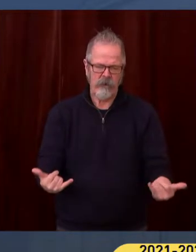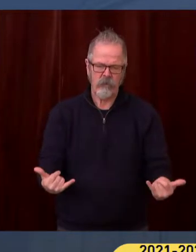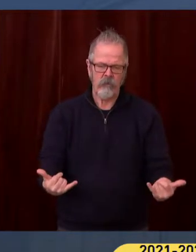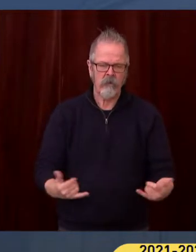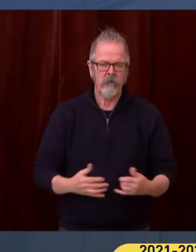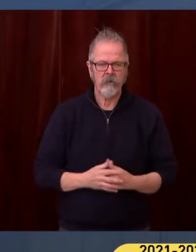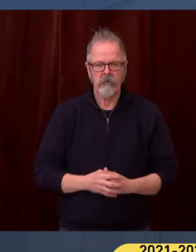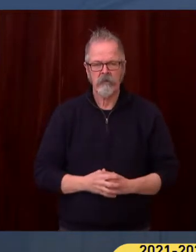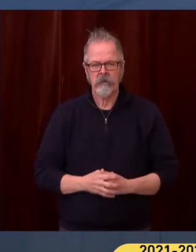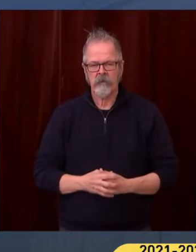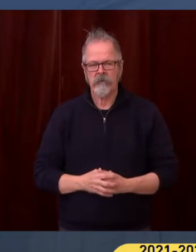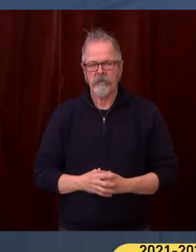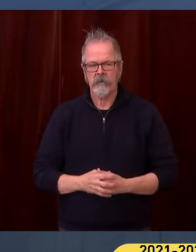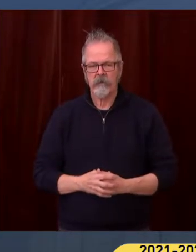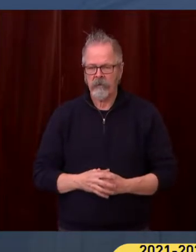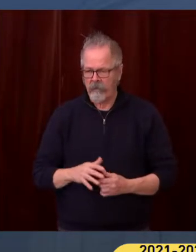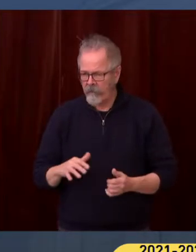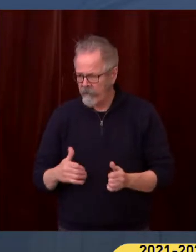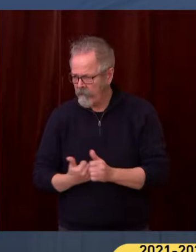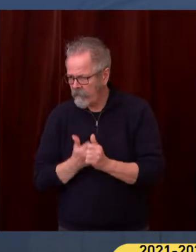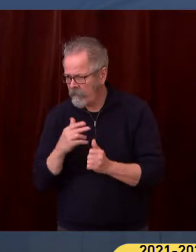Jim, did you want to ask a follow-up question?